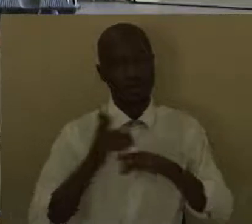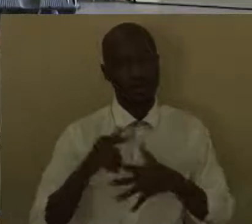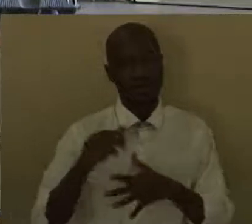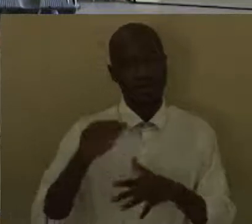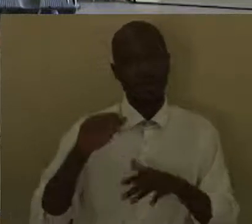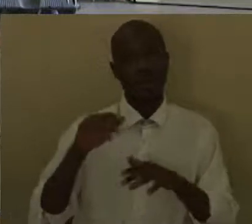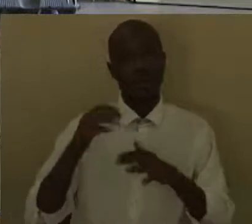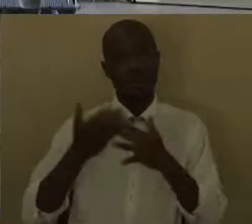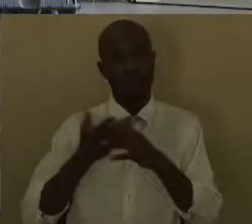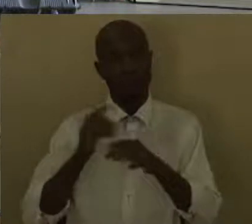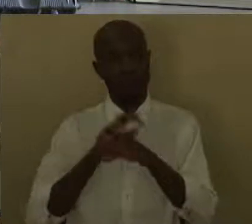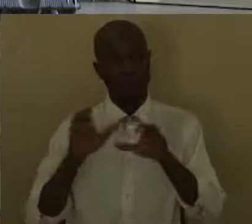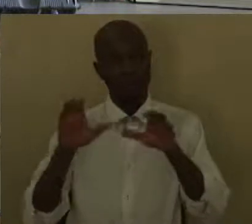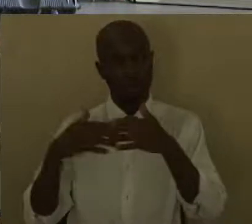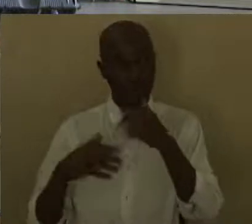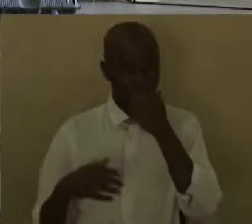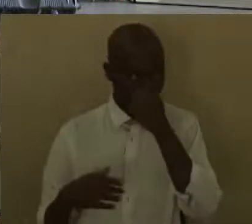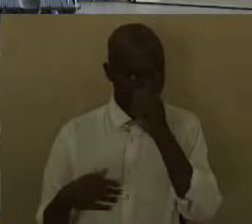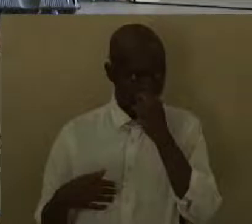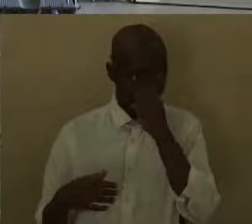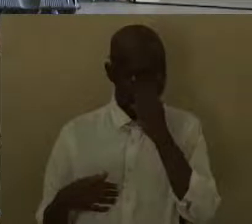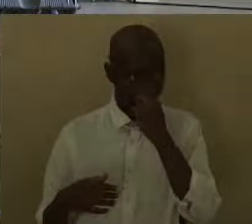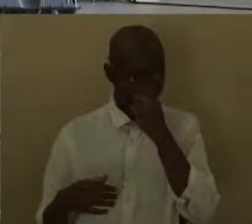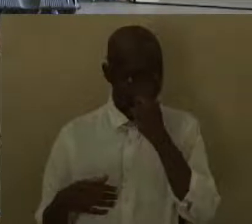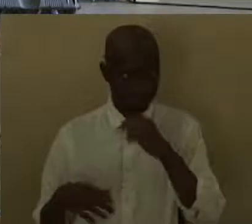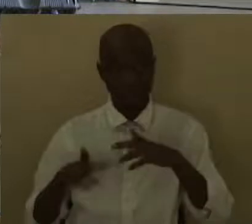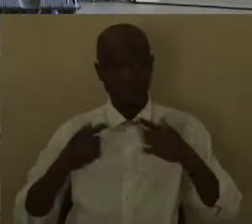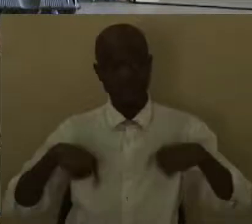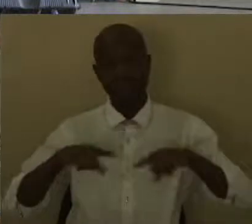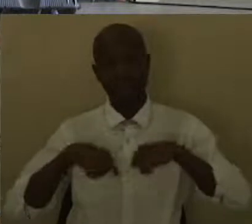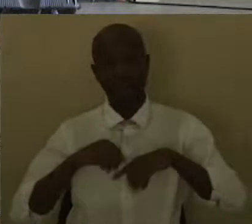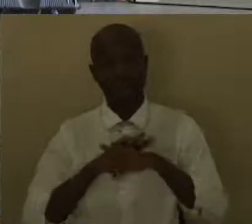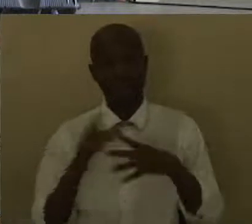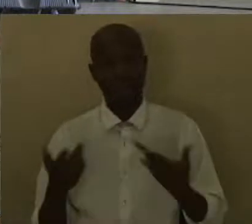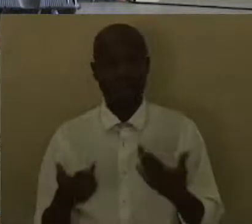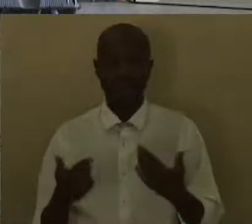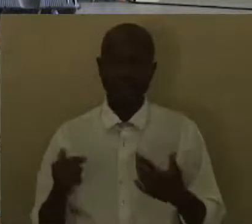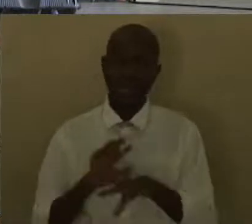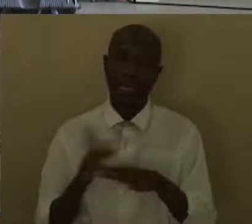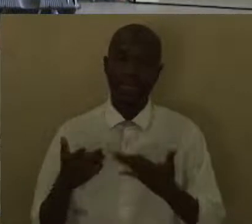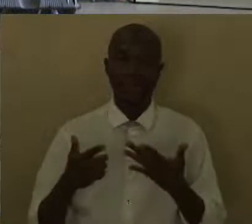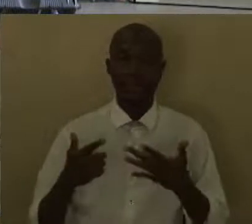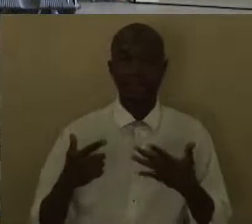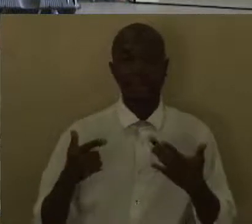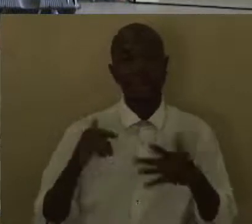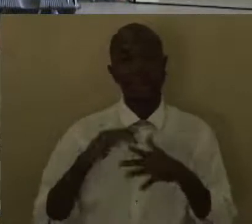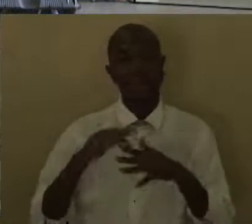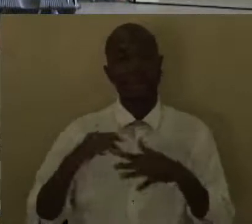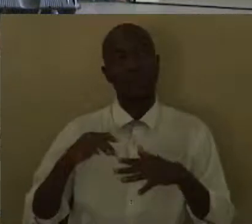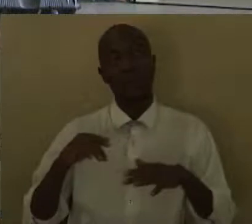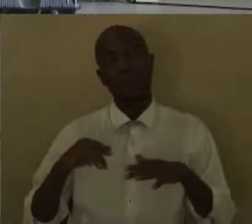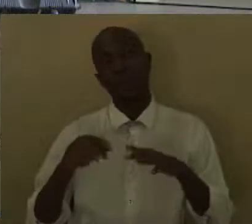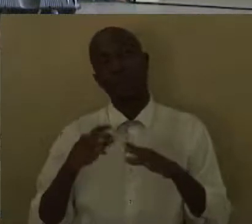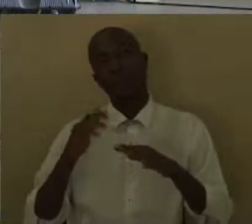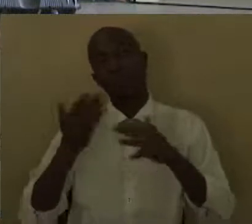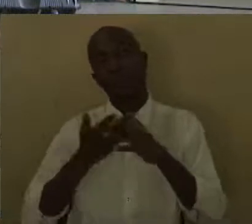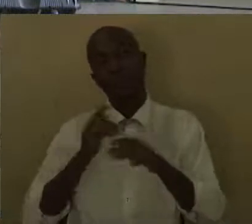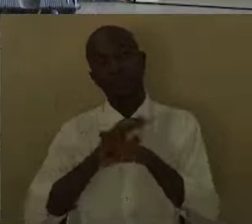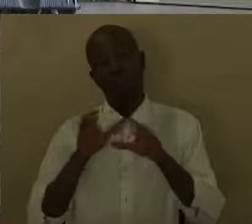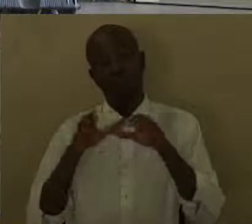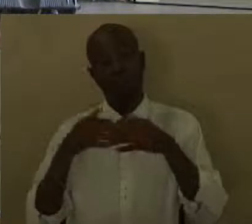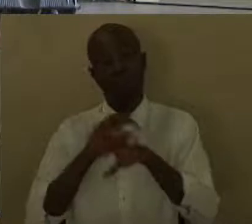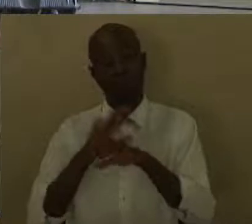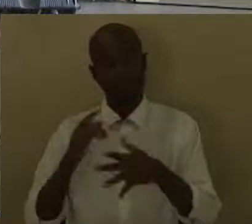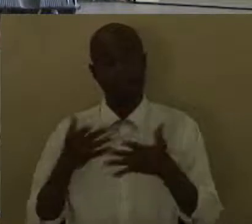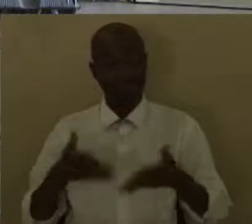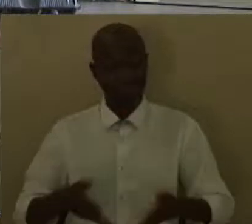National. Ours as a Portfolio Committee in the Gauteng Provincial Legislature is to listen to your views